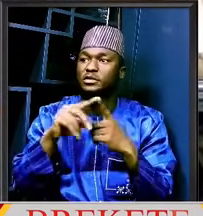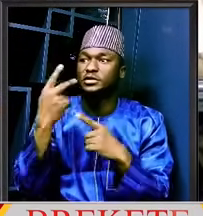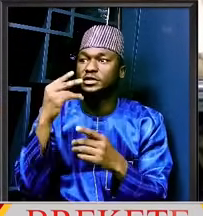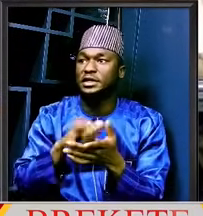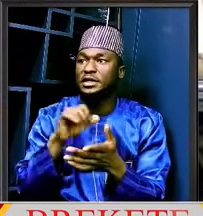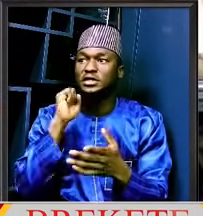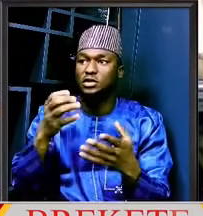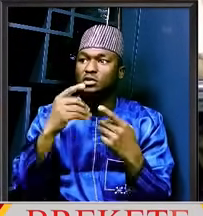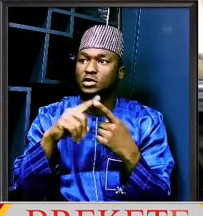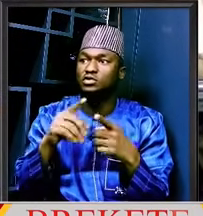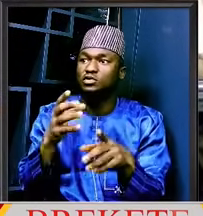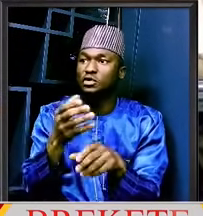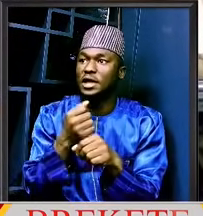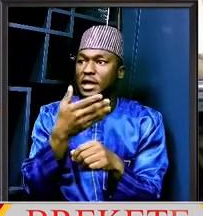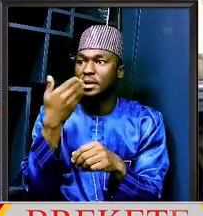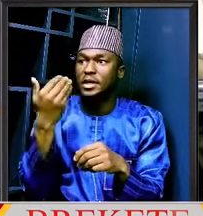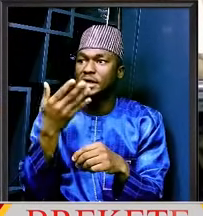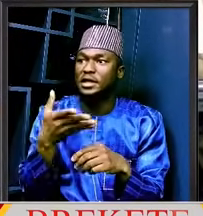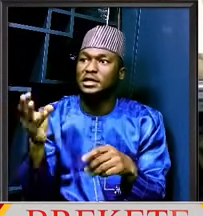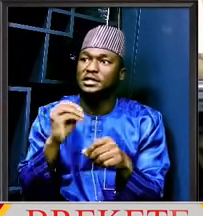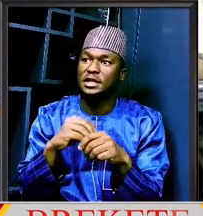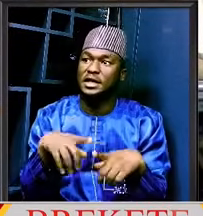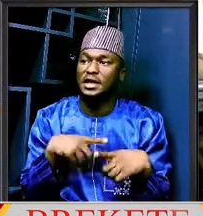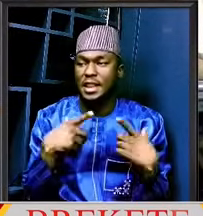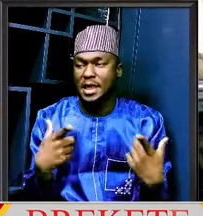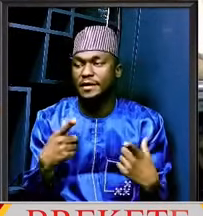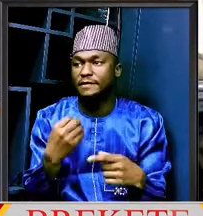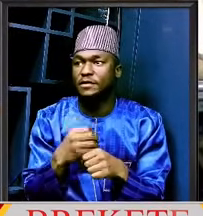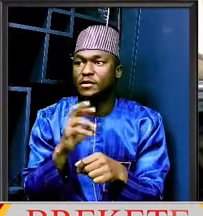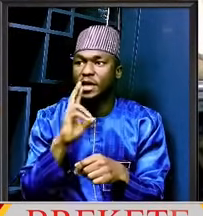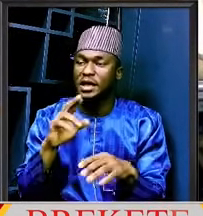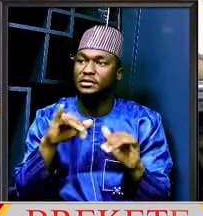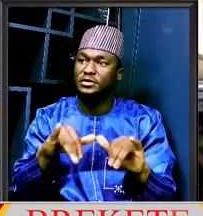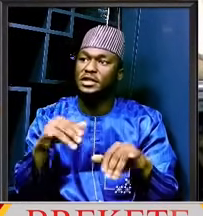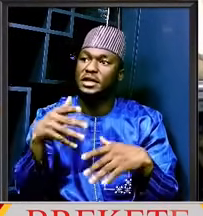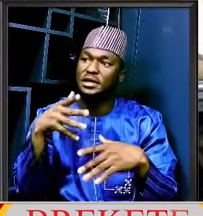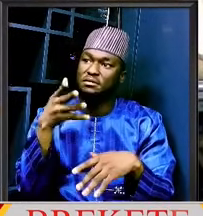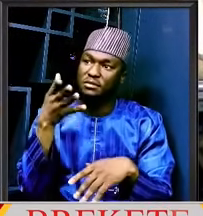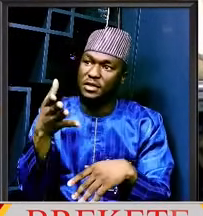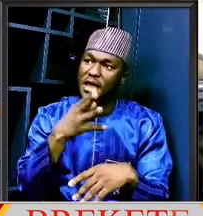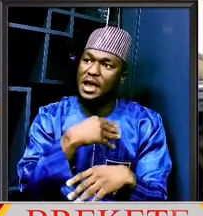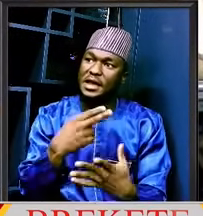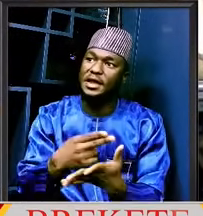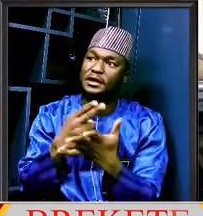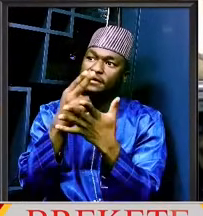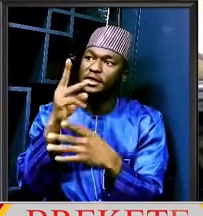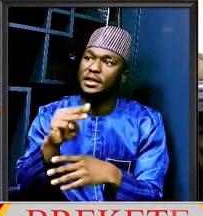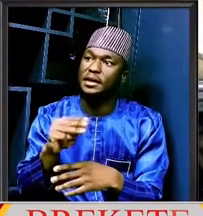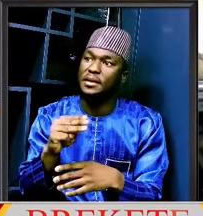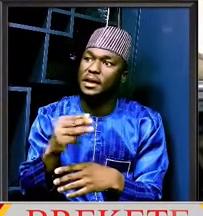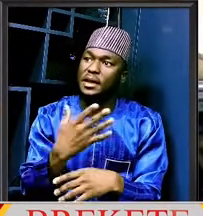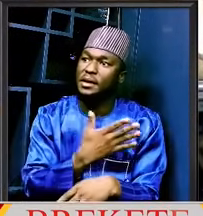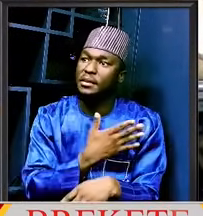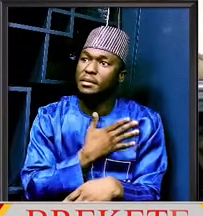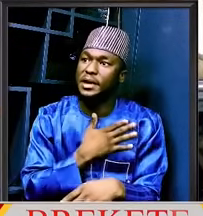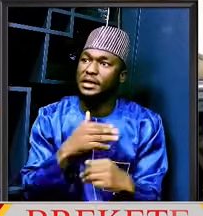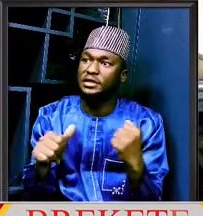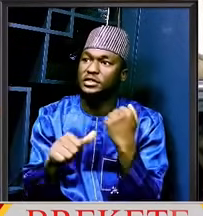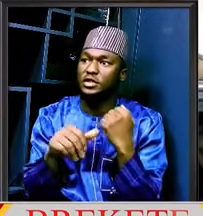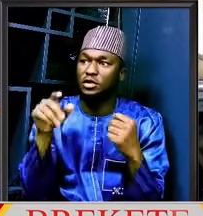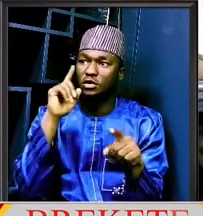that she wants to get the better things of life. So we've been there, staying peacefully and helping these people. In fact, my elder